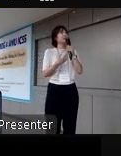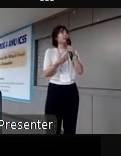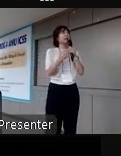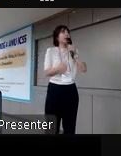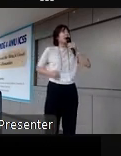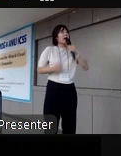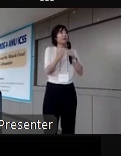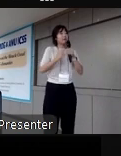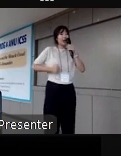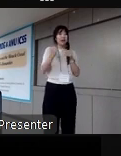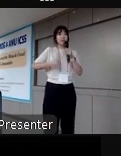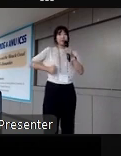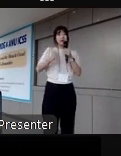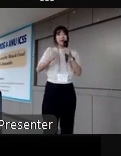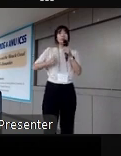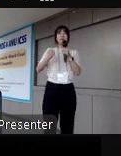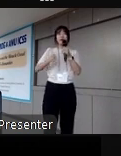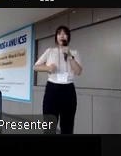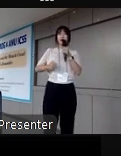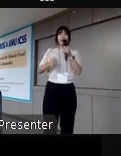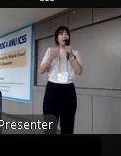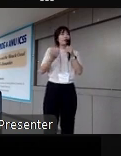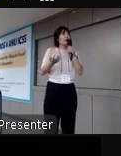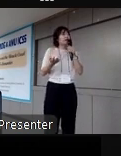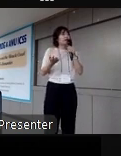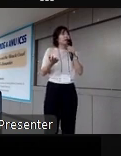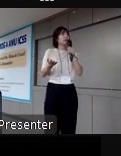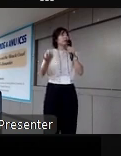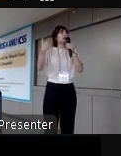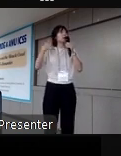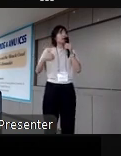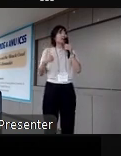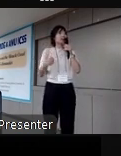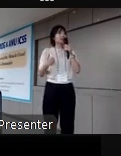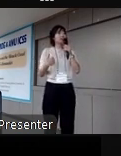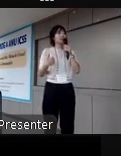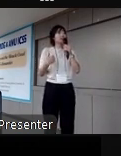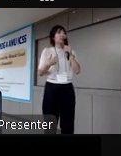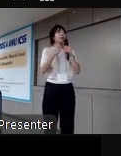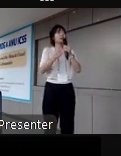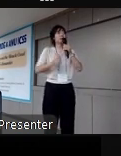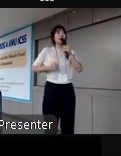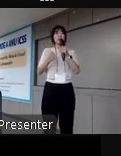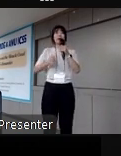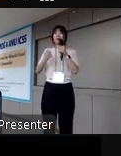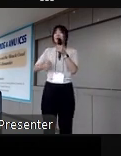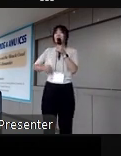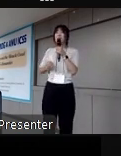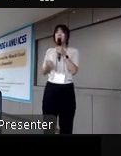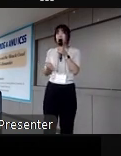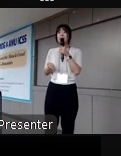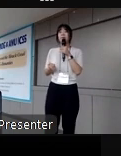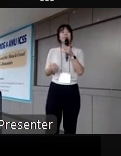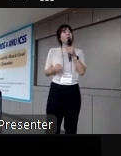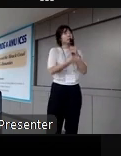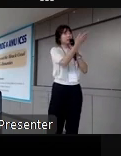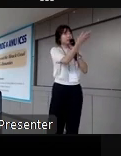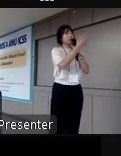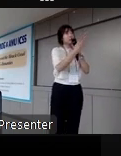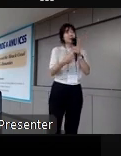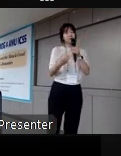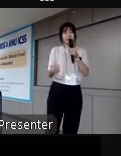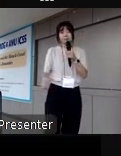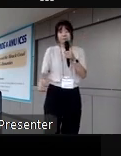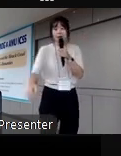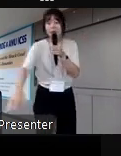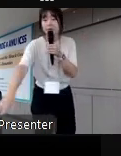simply said, I ran, it would be very odd for you to reject that sentence because of how I depicted the running. So